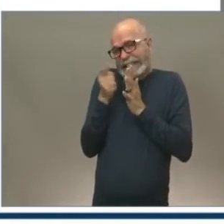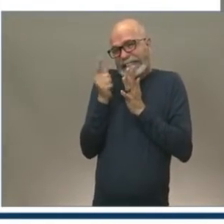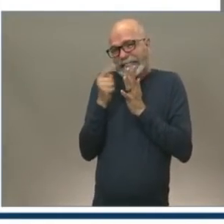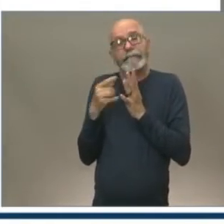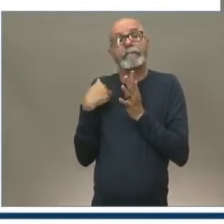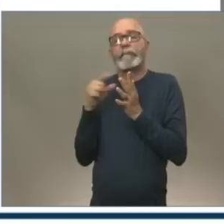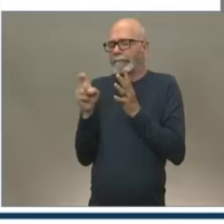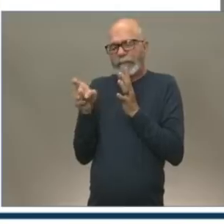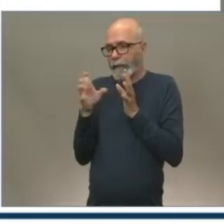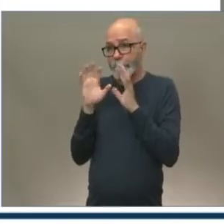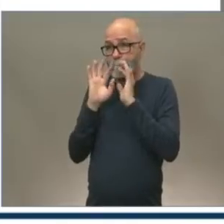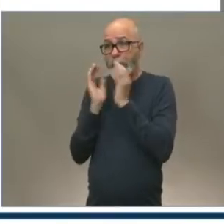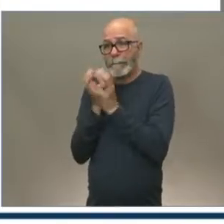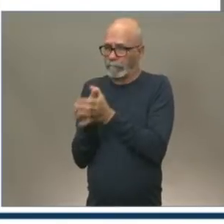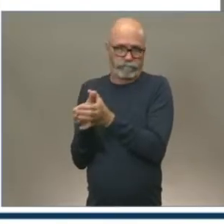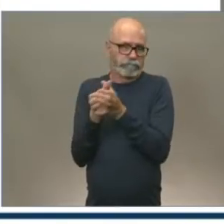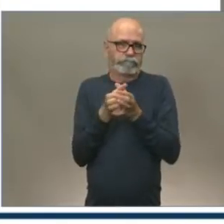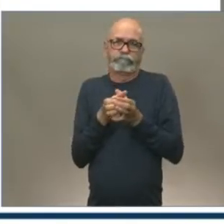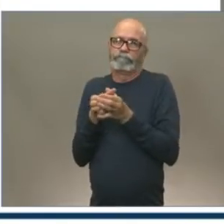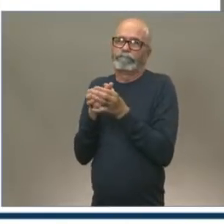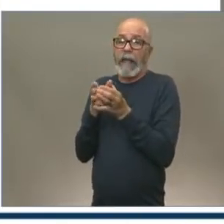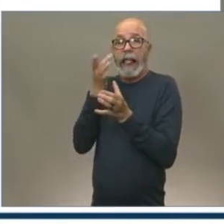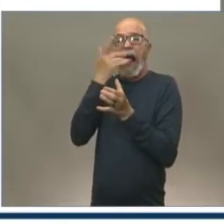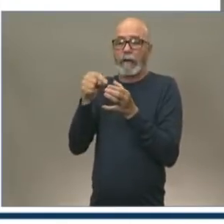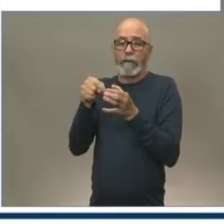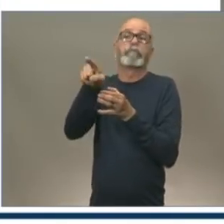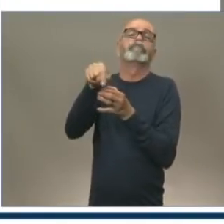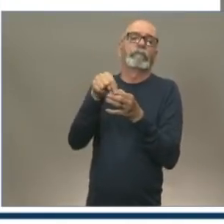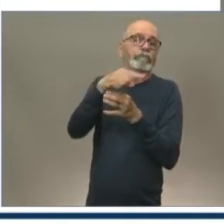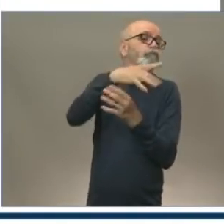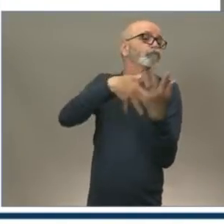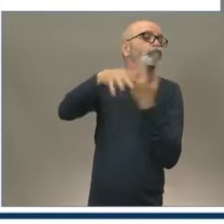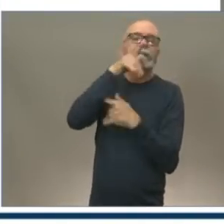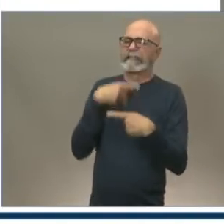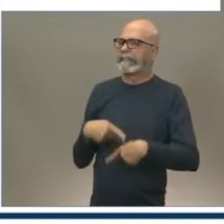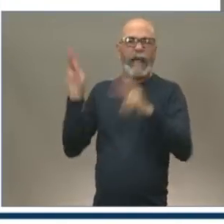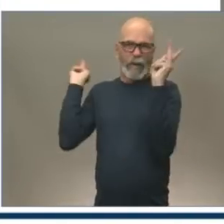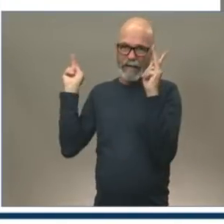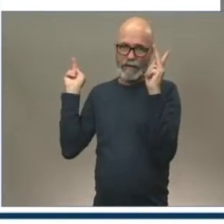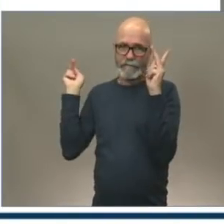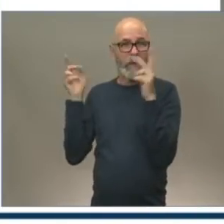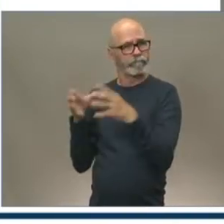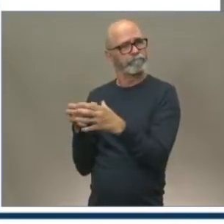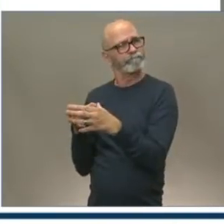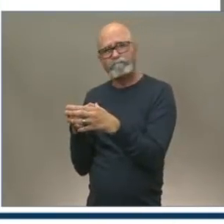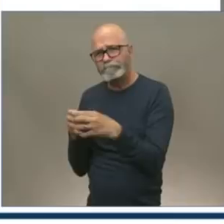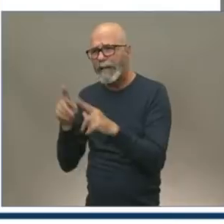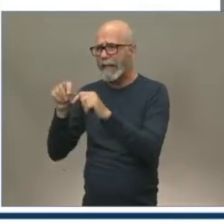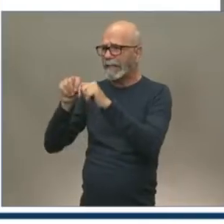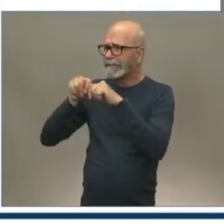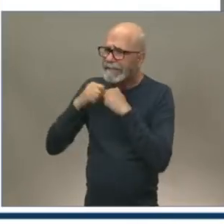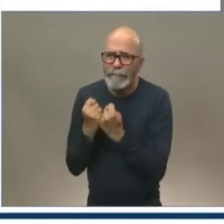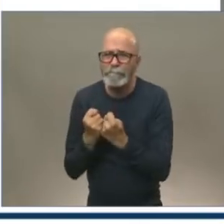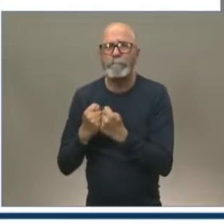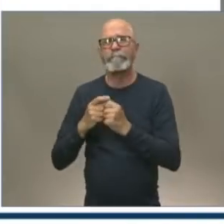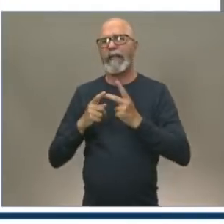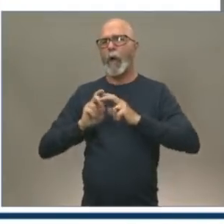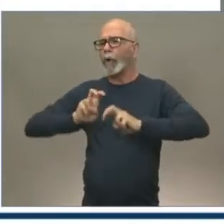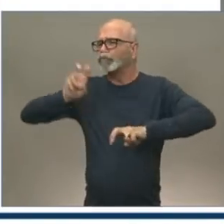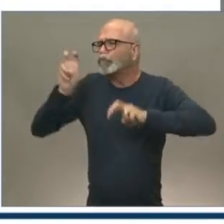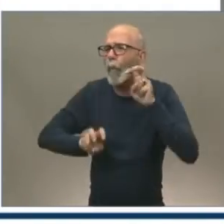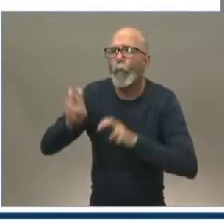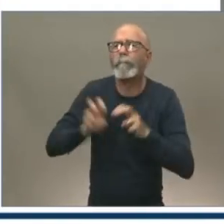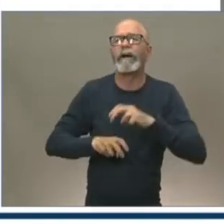no interaction with Nova Scotians. They have very clear protocols about individuals and teams, and even the whole tournament. Once they're out of their